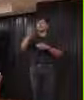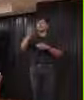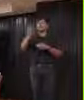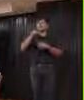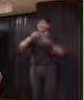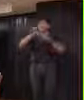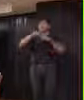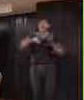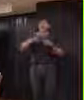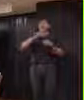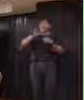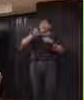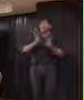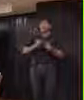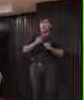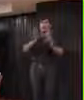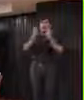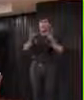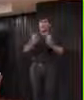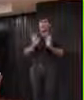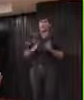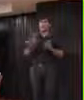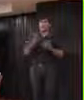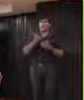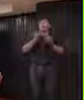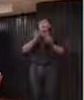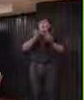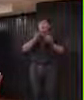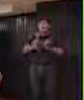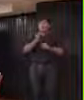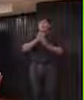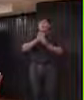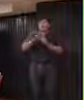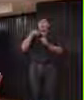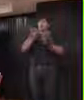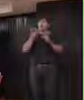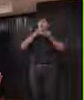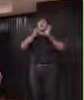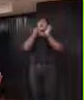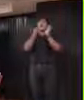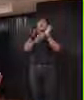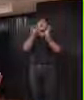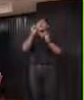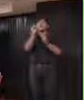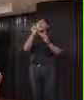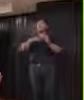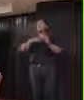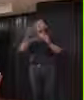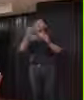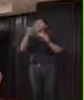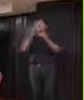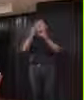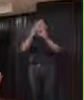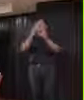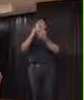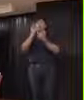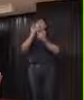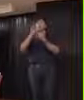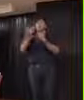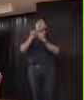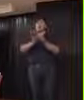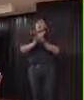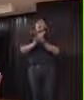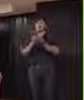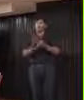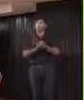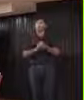fair. And the sitting government at that time, the Farooq Abdullah government, was in fact supplanted with the Mufti Said government.